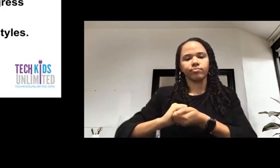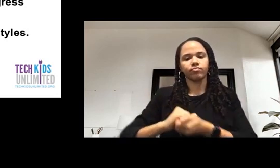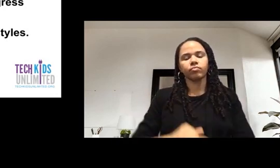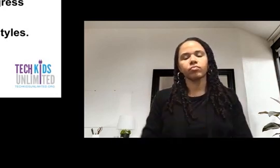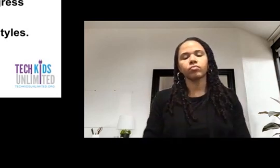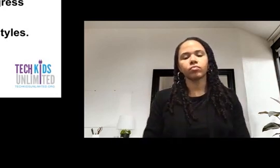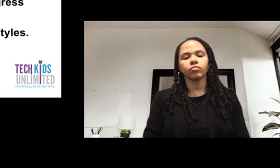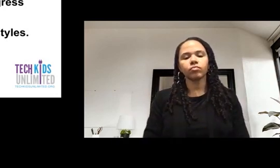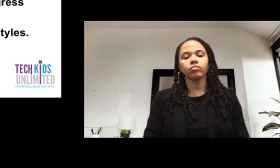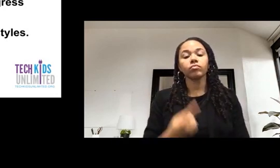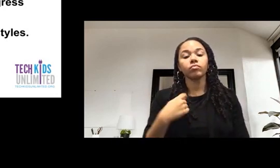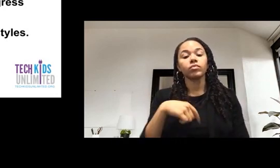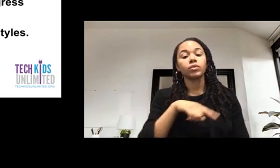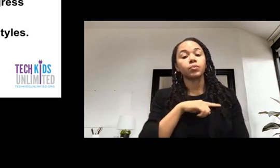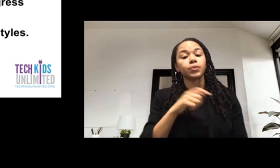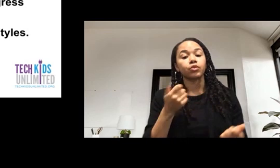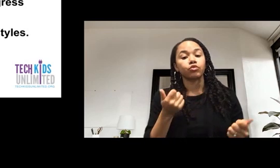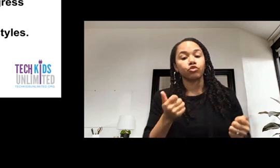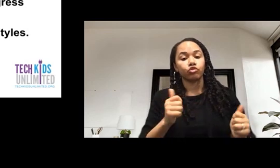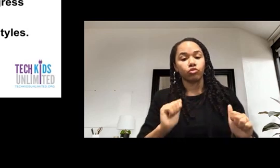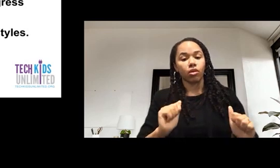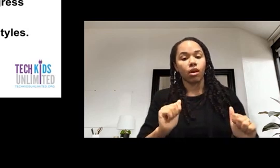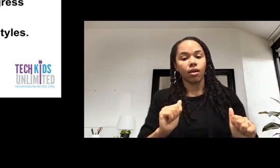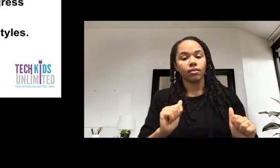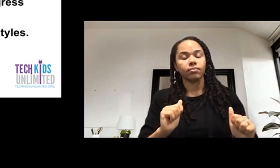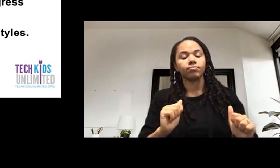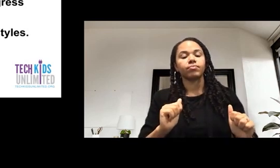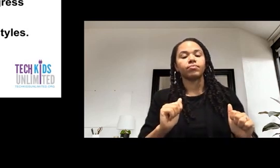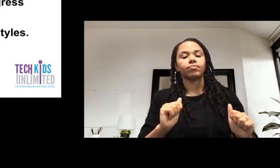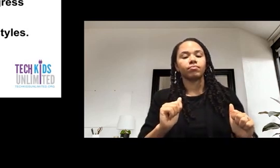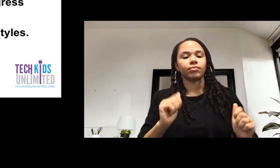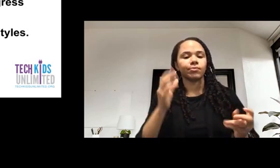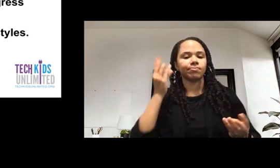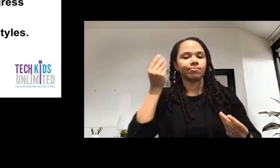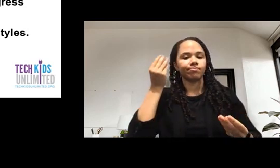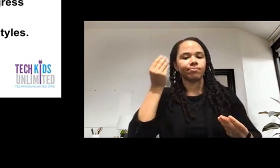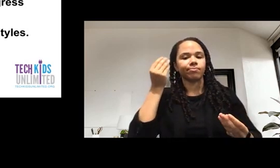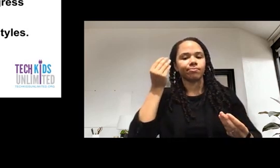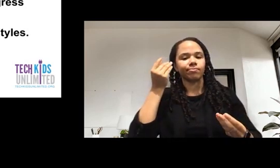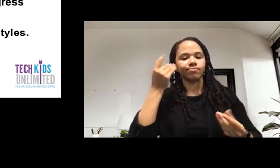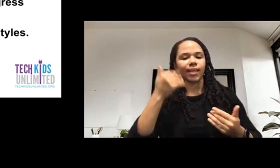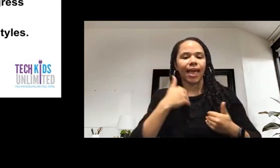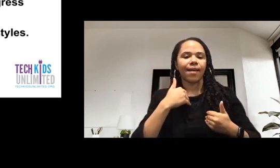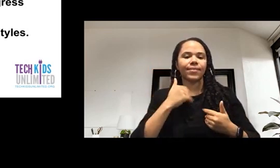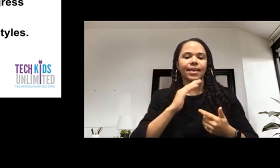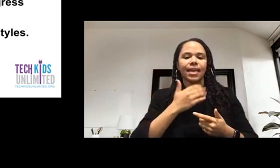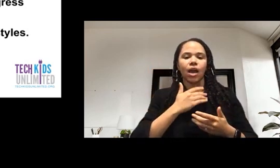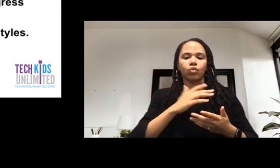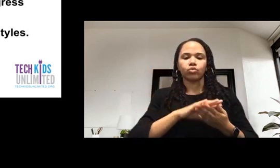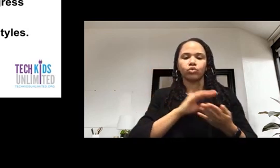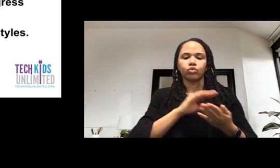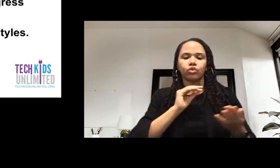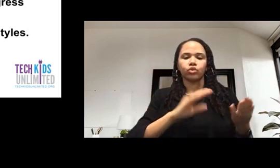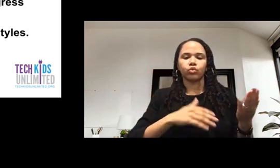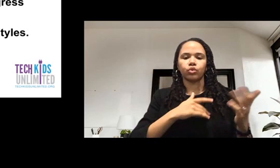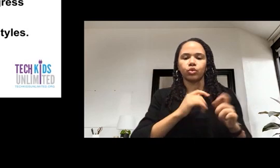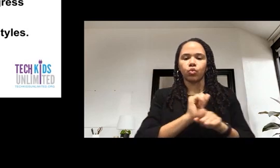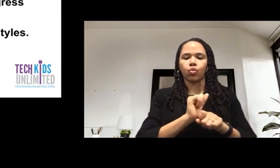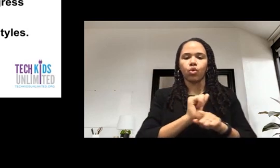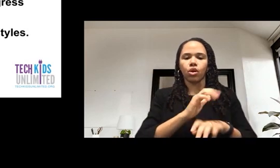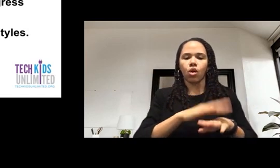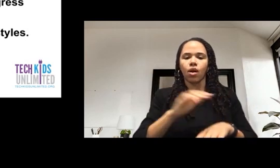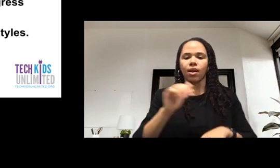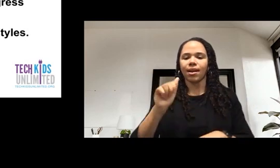really try to, think about having our students work on analog tools